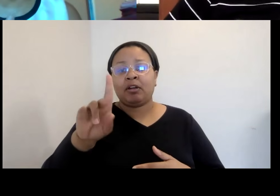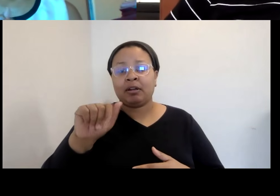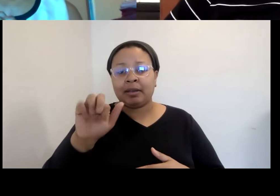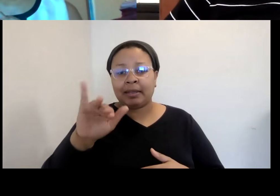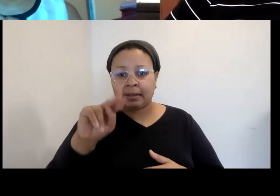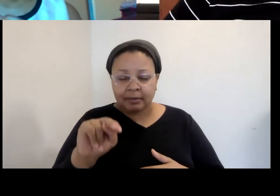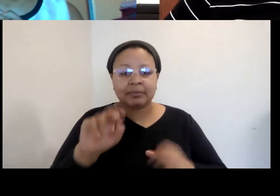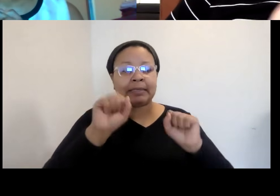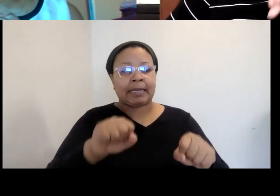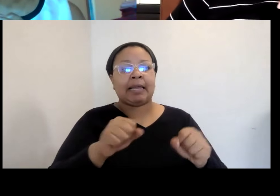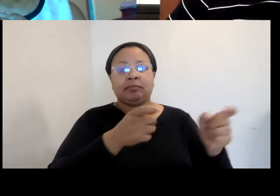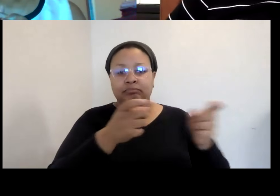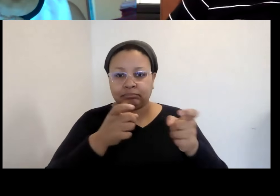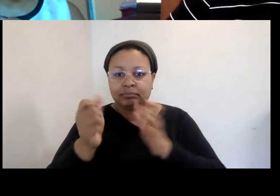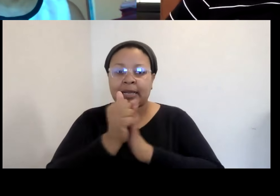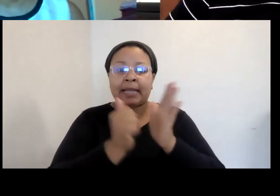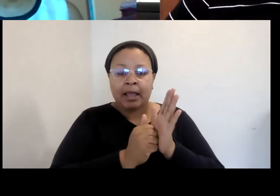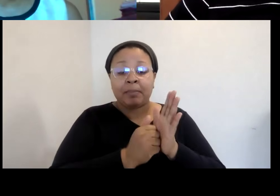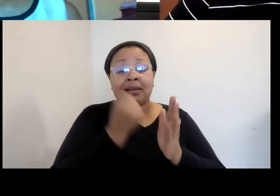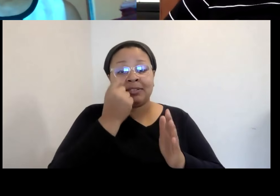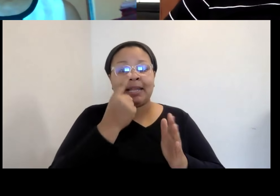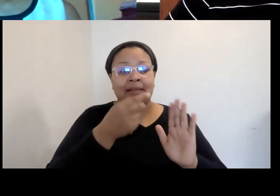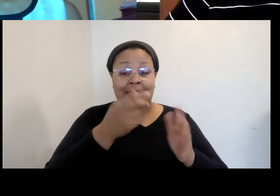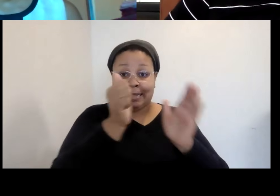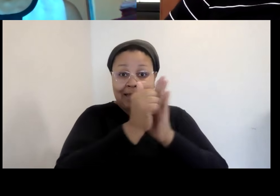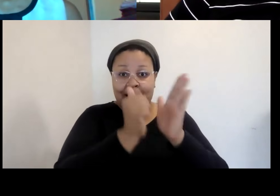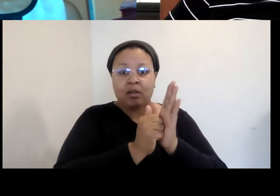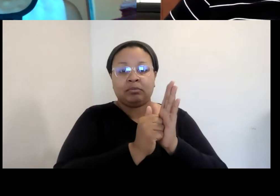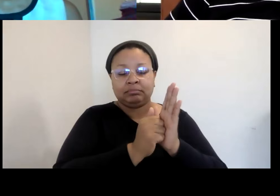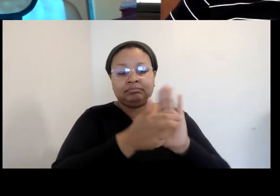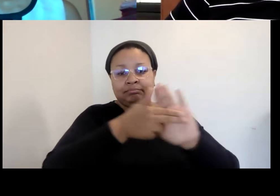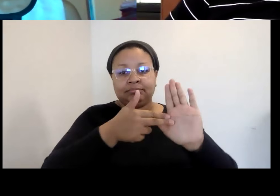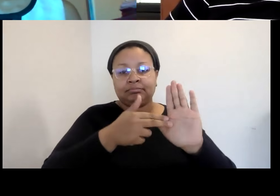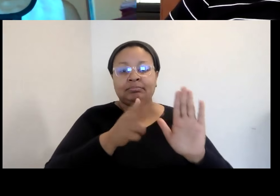for them, and that account would be in that 3-year-old's name. Yes.